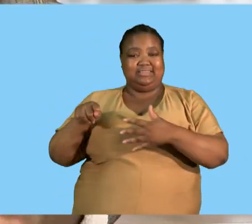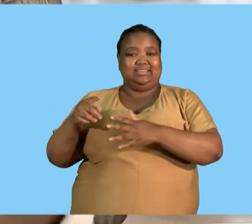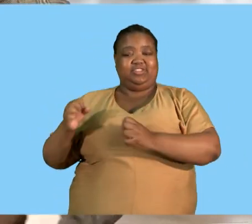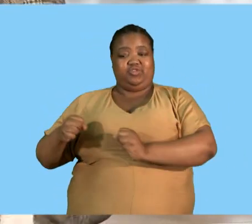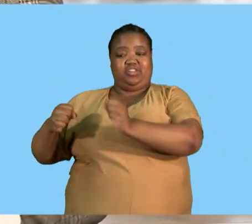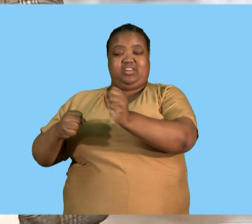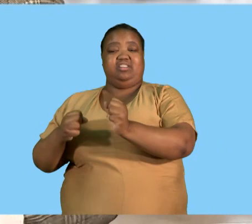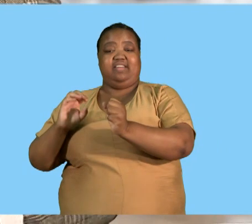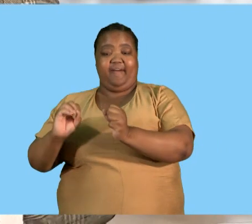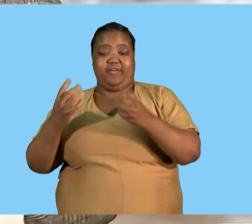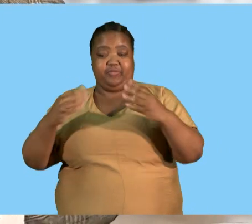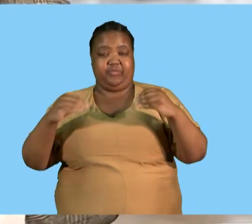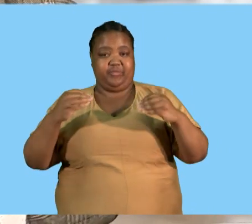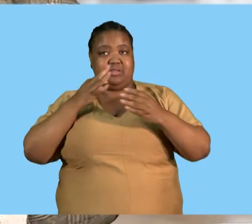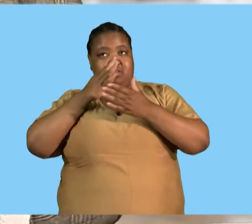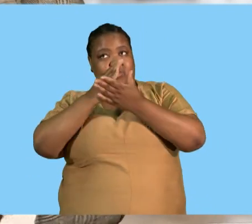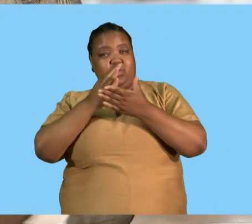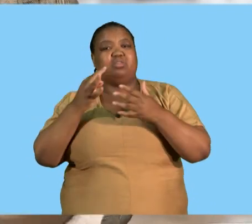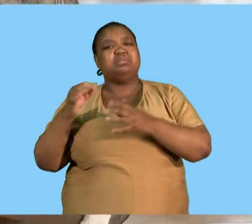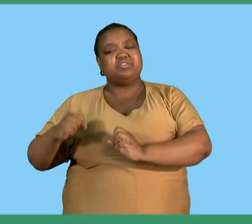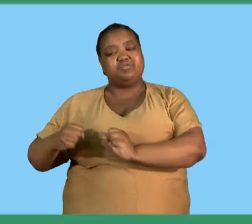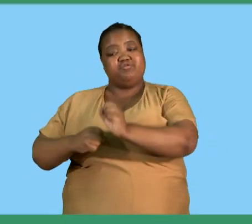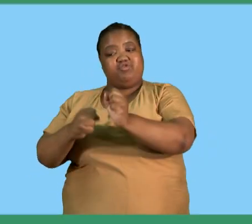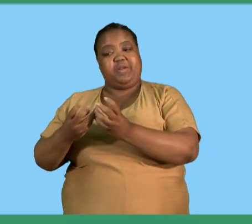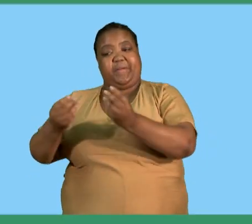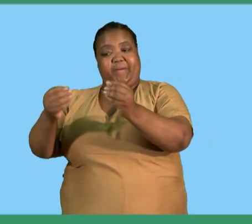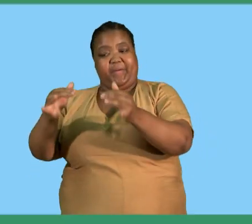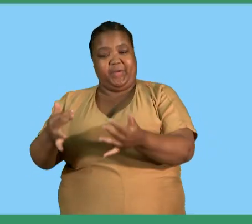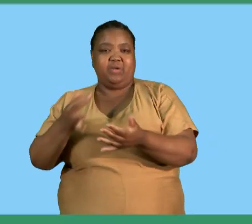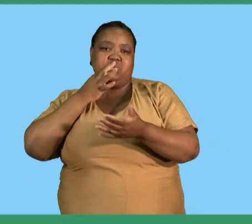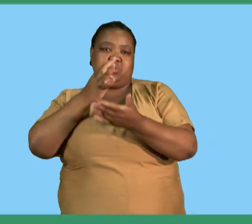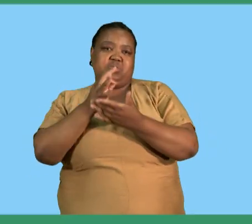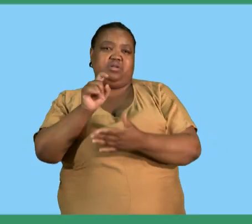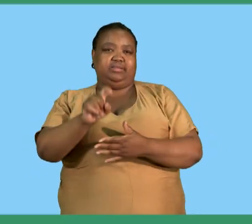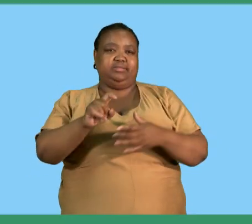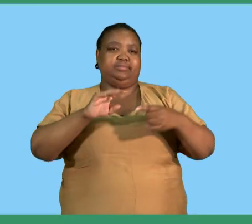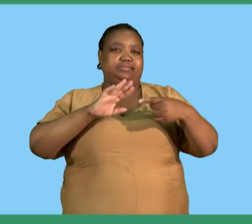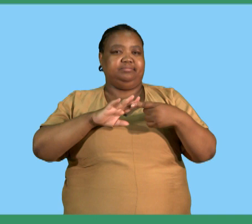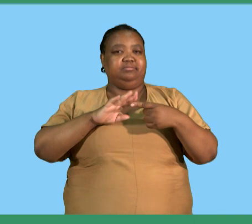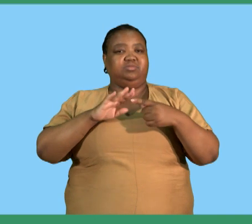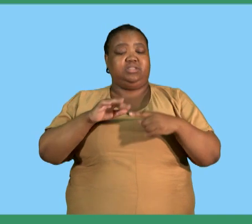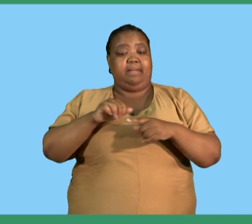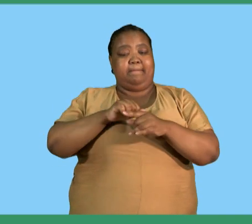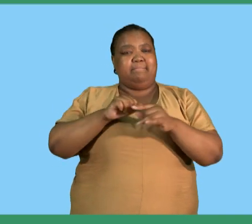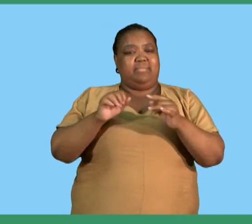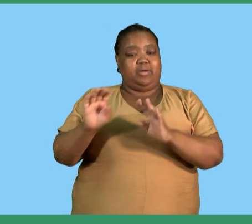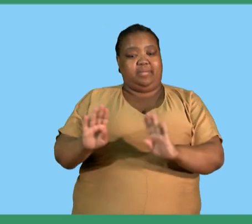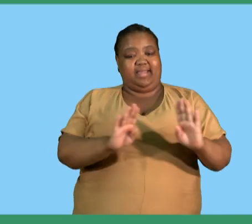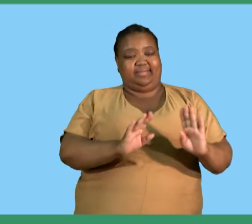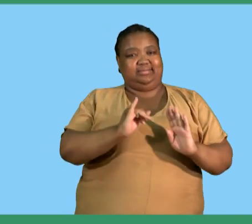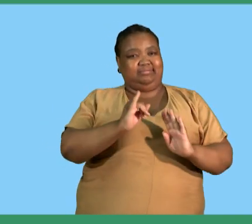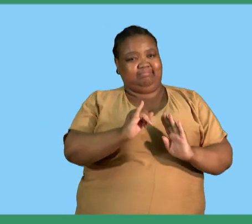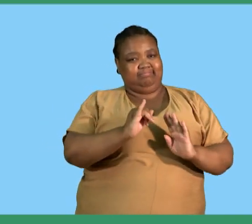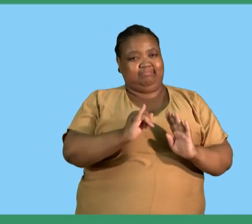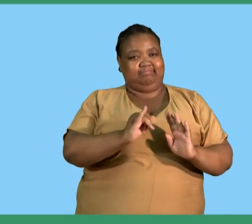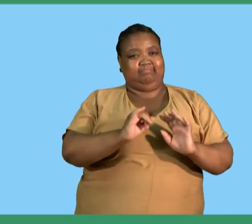Right, so unethical business practice goes as follows. These are the business practices: unethical, unfair advertising.